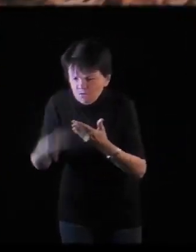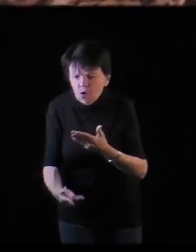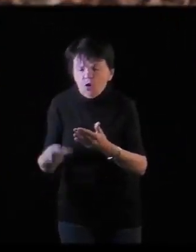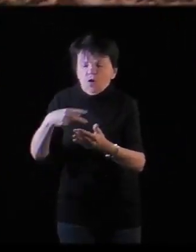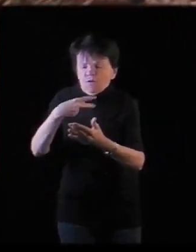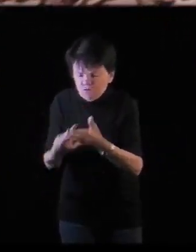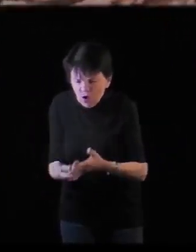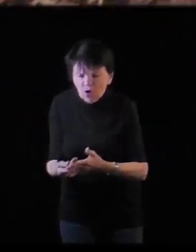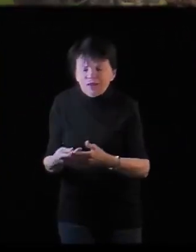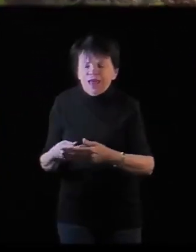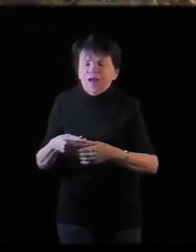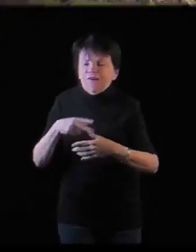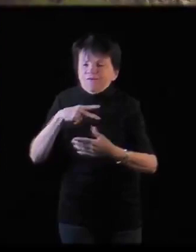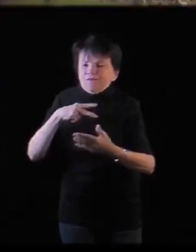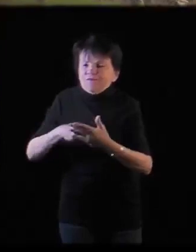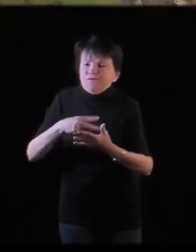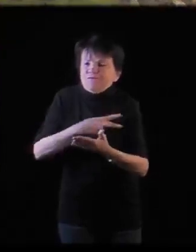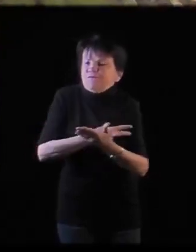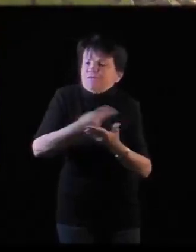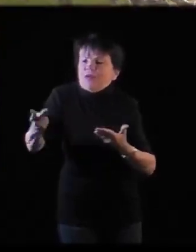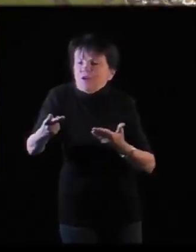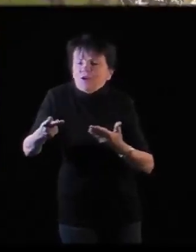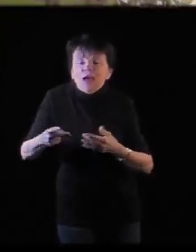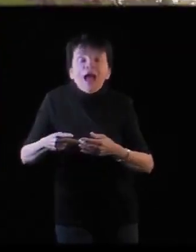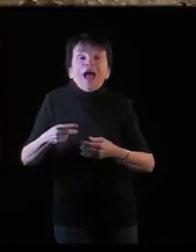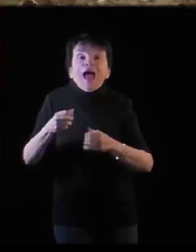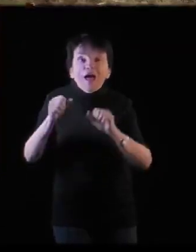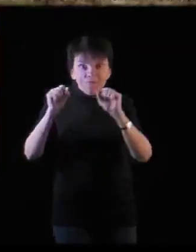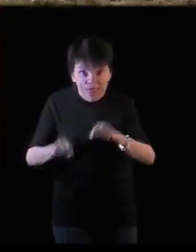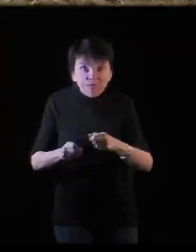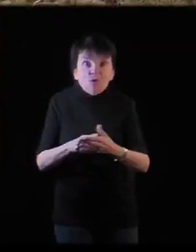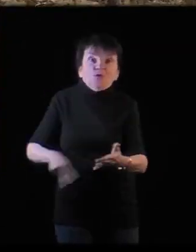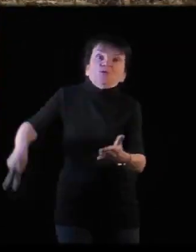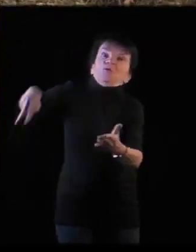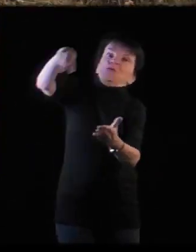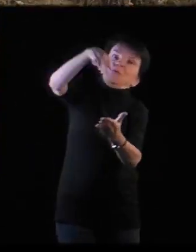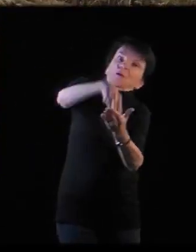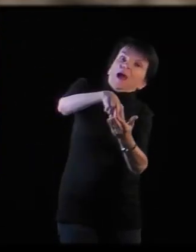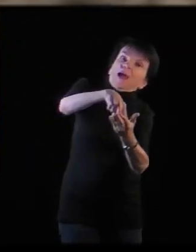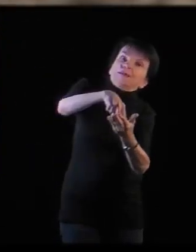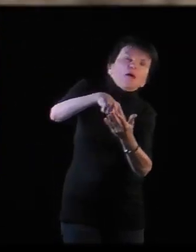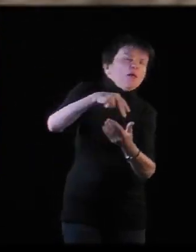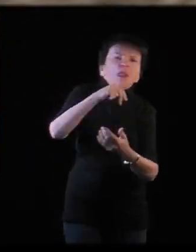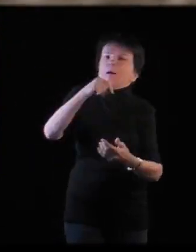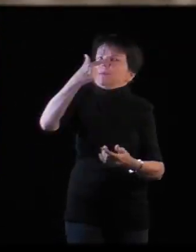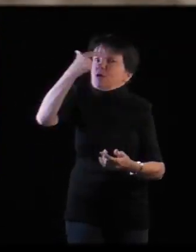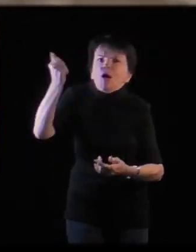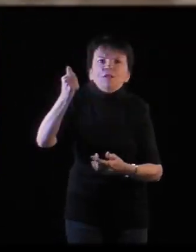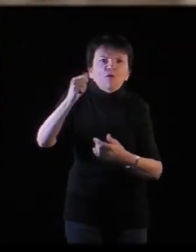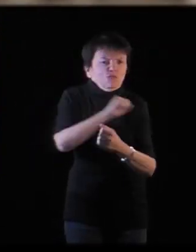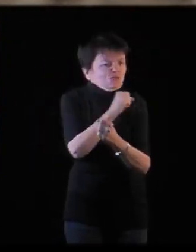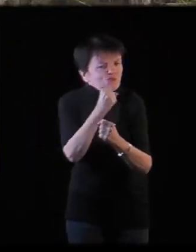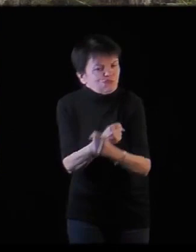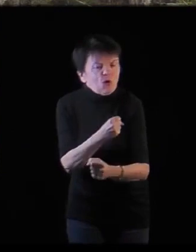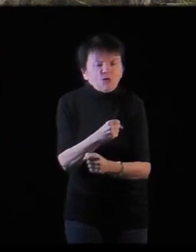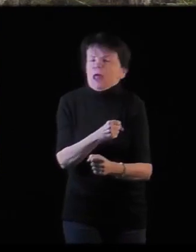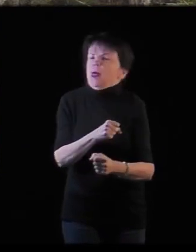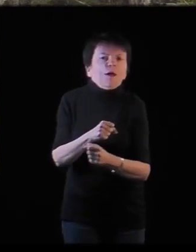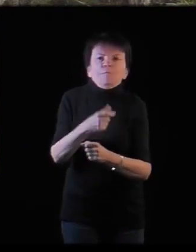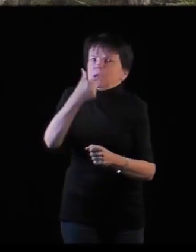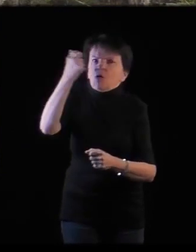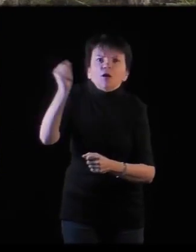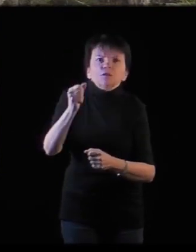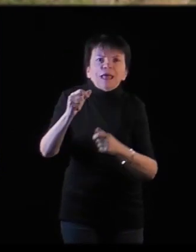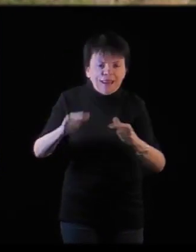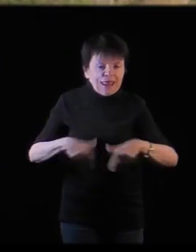the dust of failure, I am able to rise. Not because I am strong, not because life is